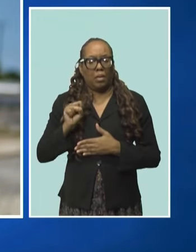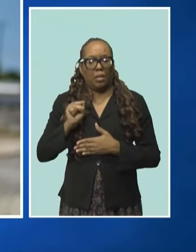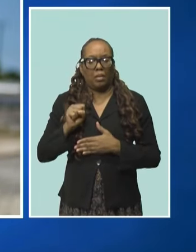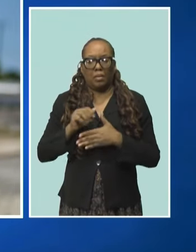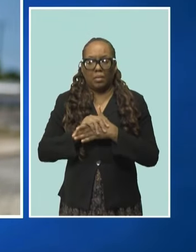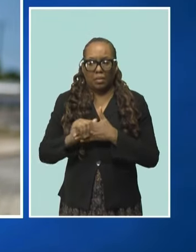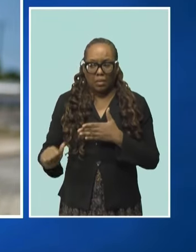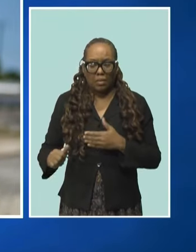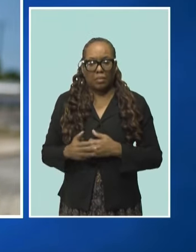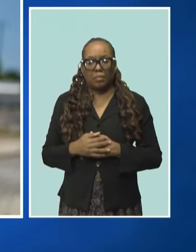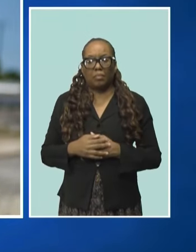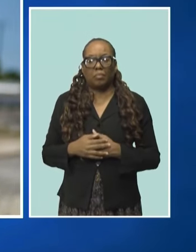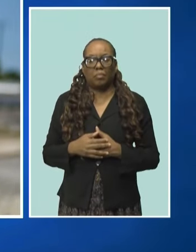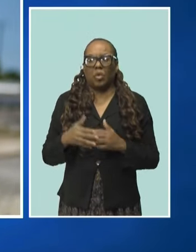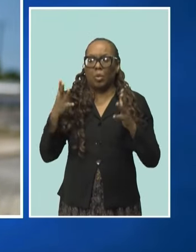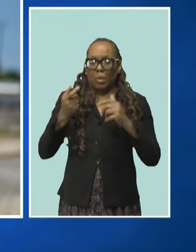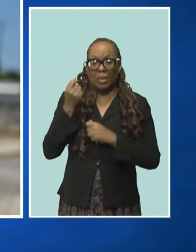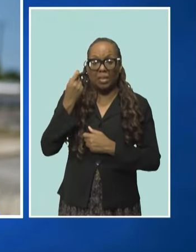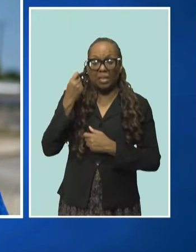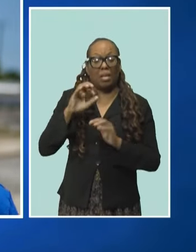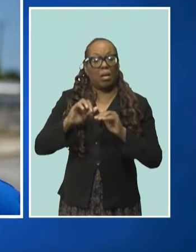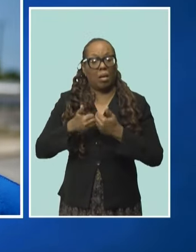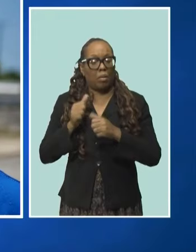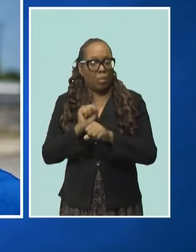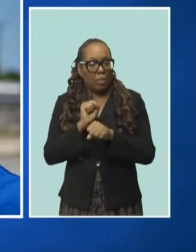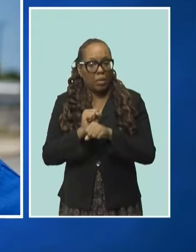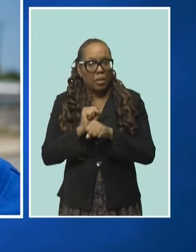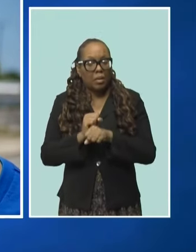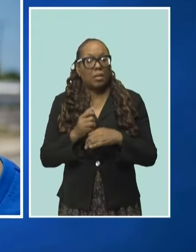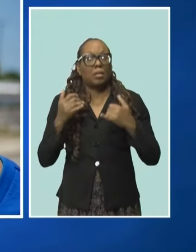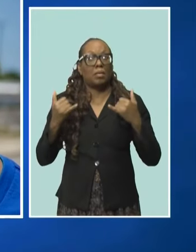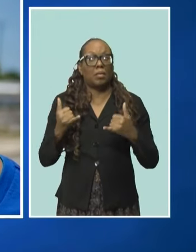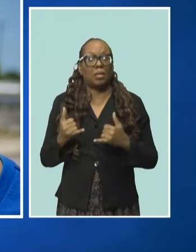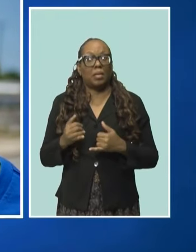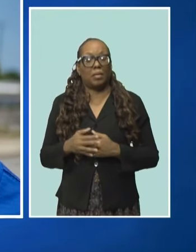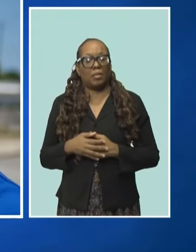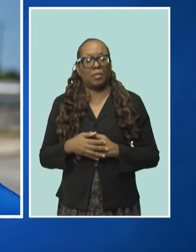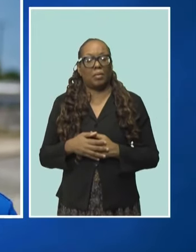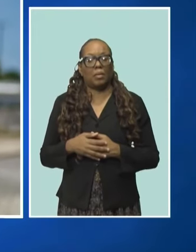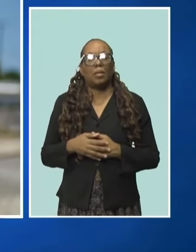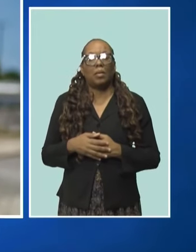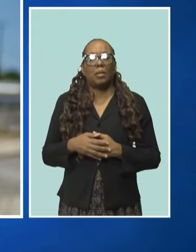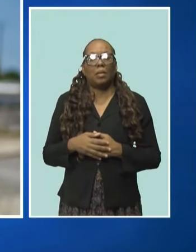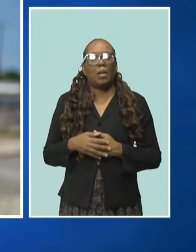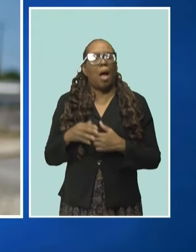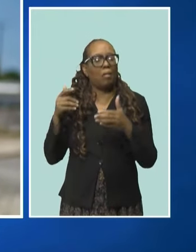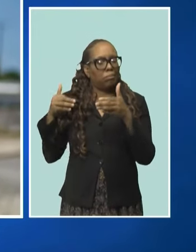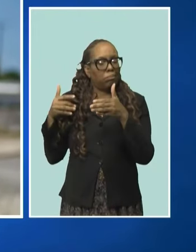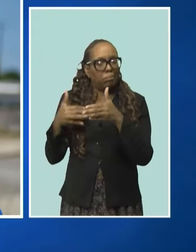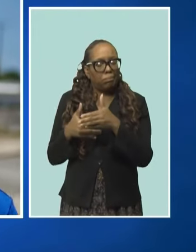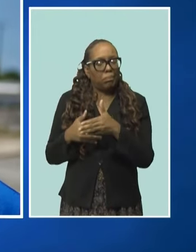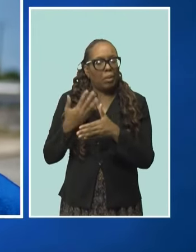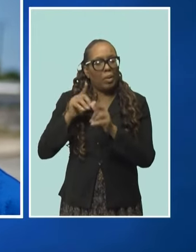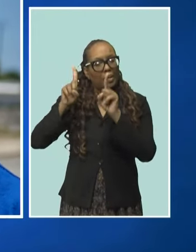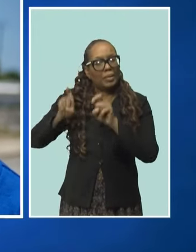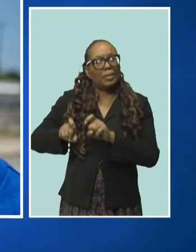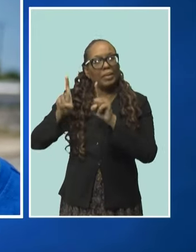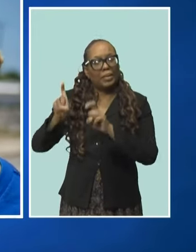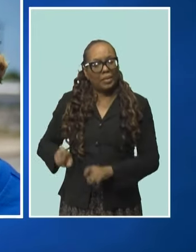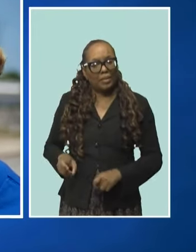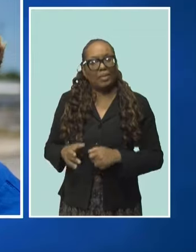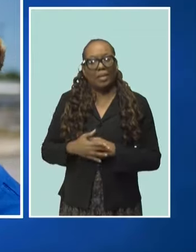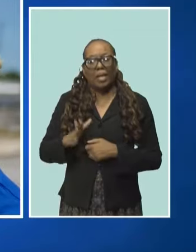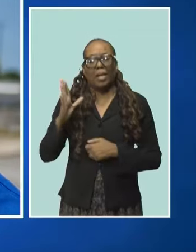and understanding how it works, and we're at the point now where we are 82 days away from test drive zero, where